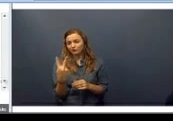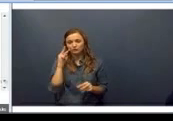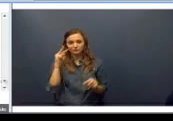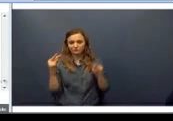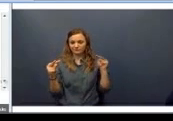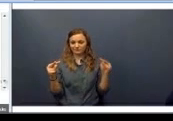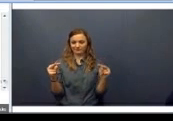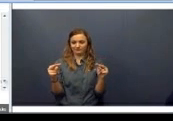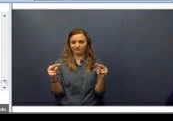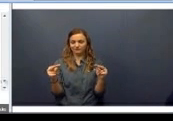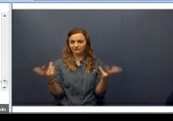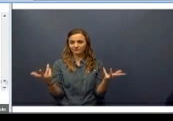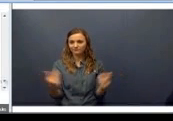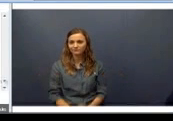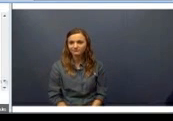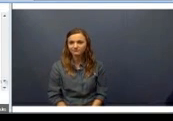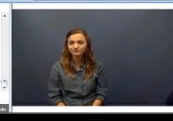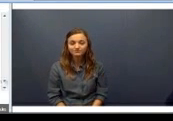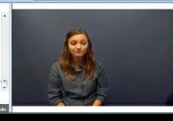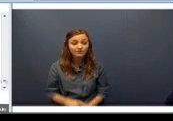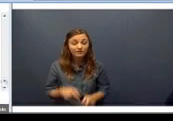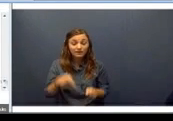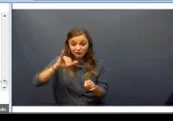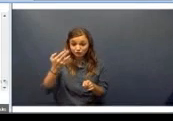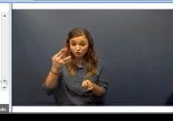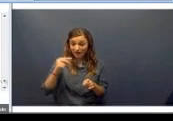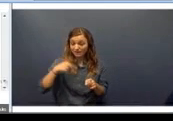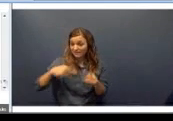So there's two ways to look at